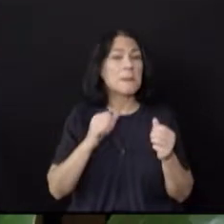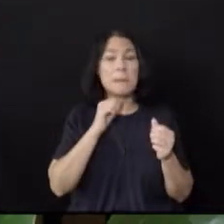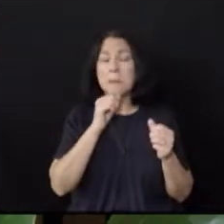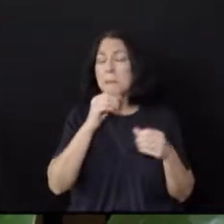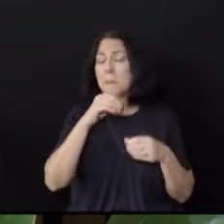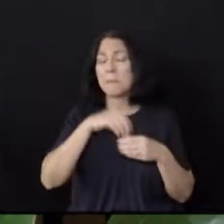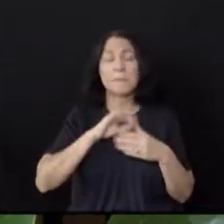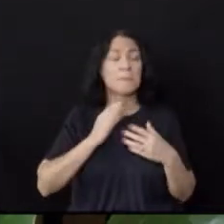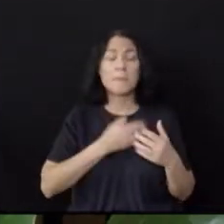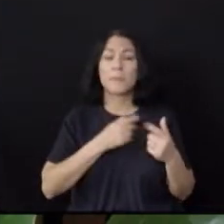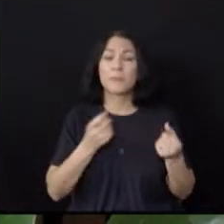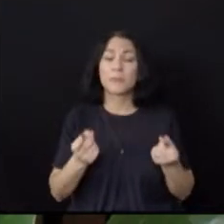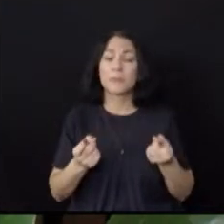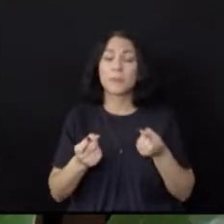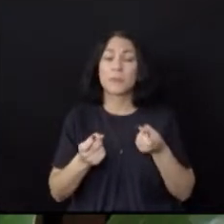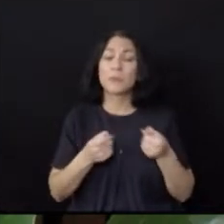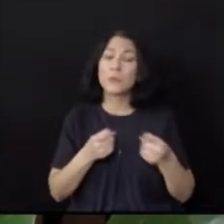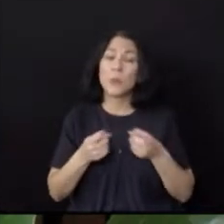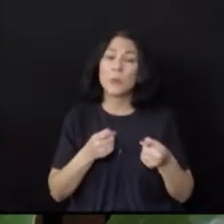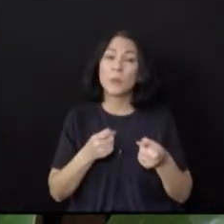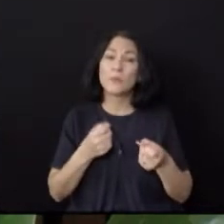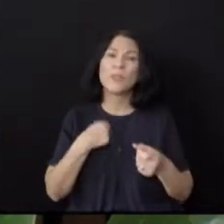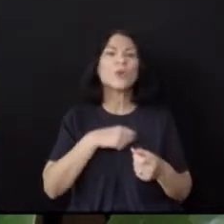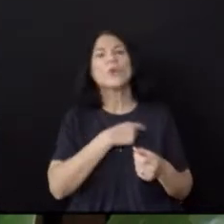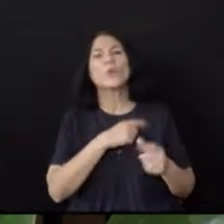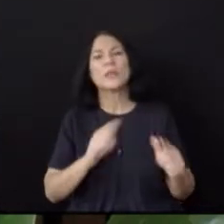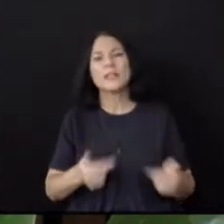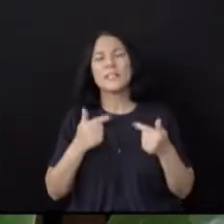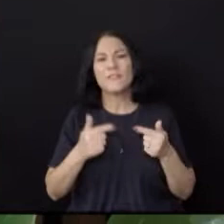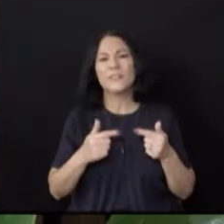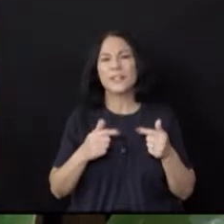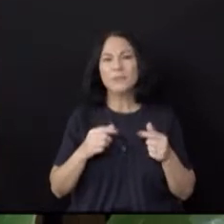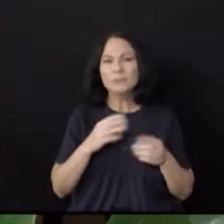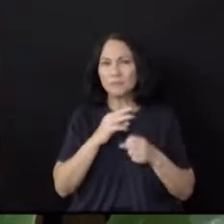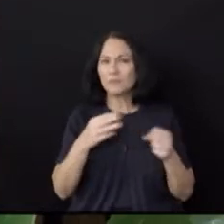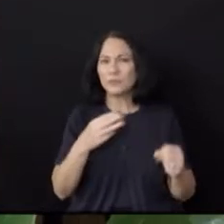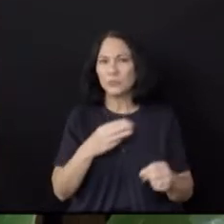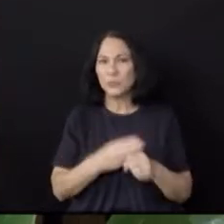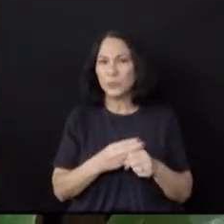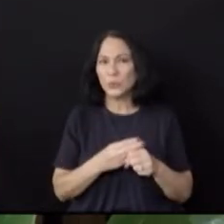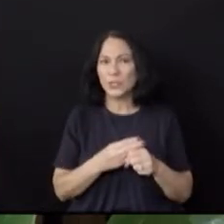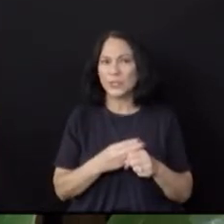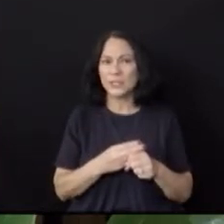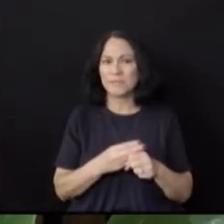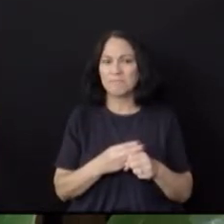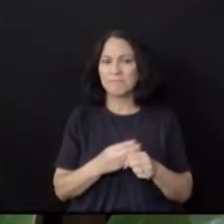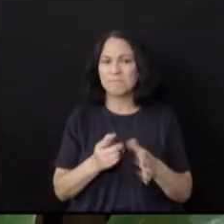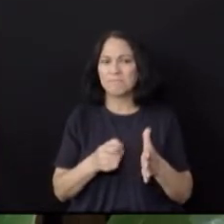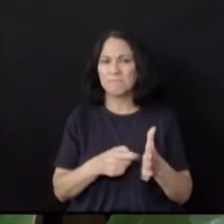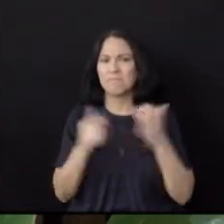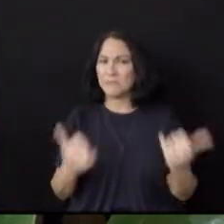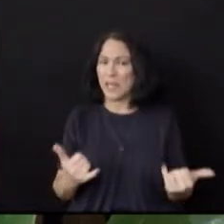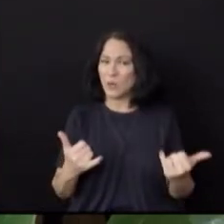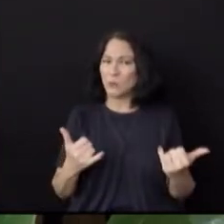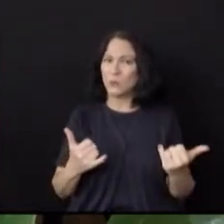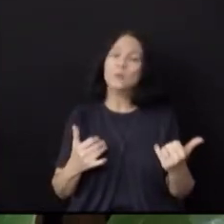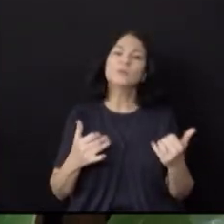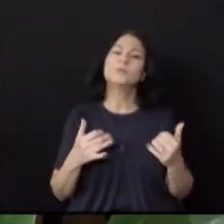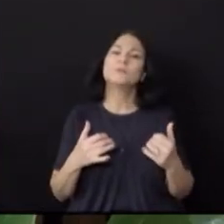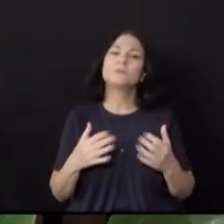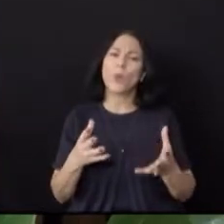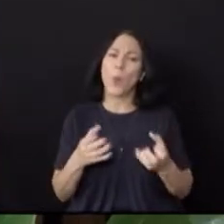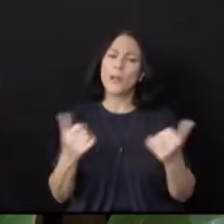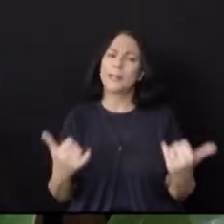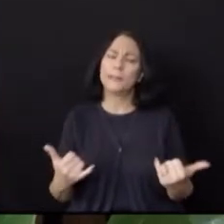now, or so we think, able to access anything we want when we want it. And when that has been removed